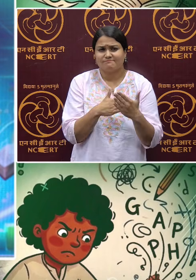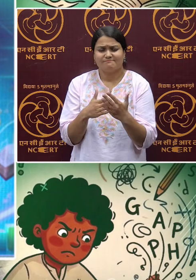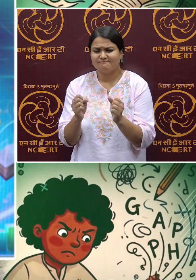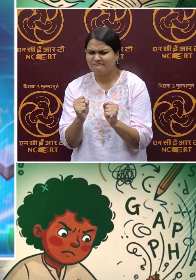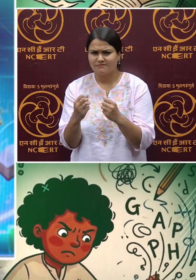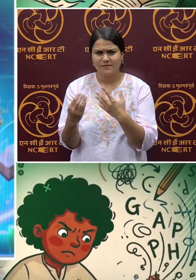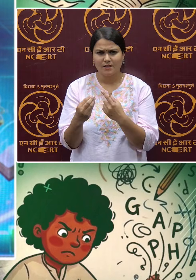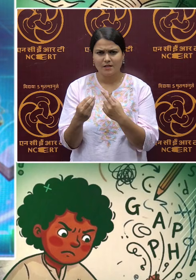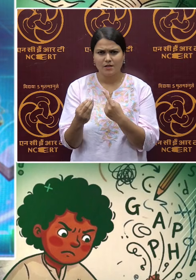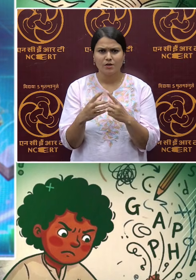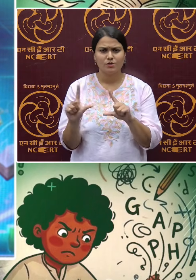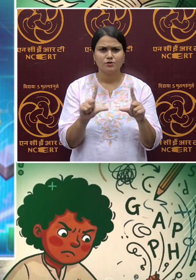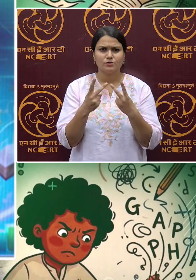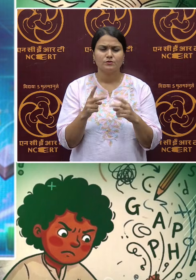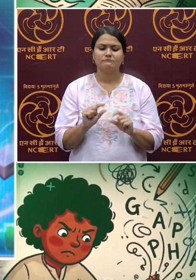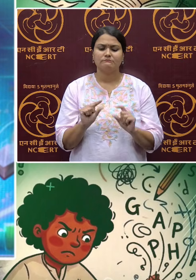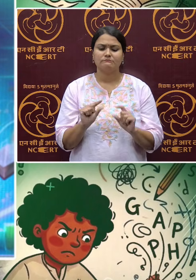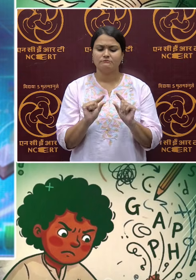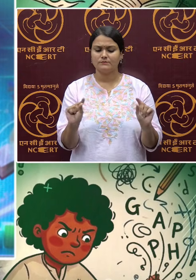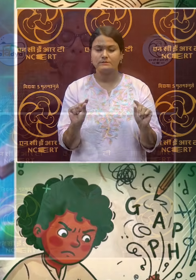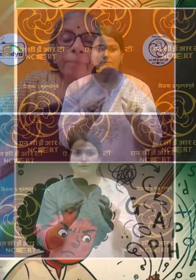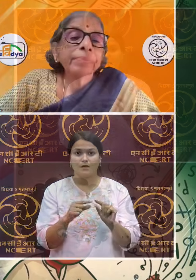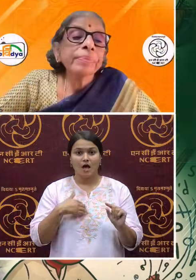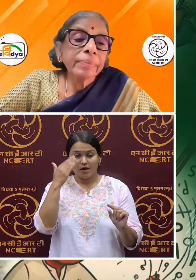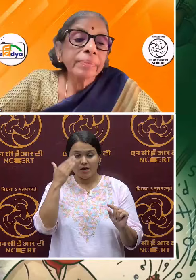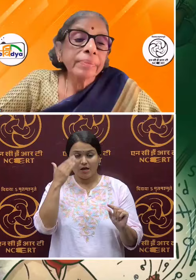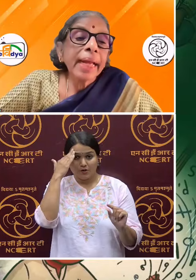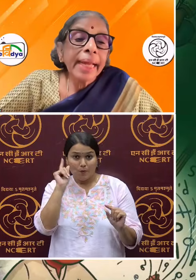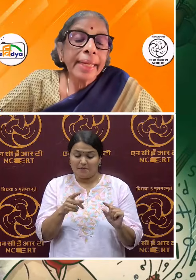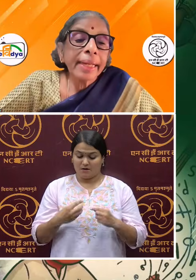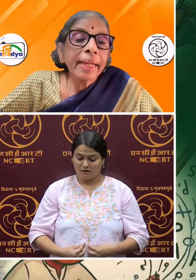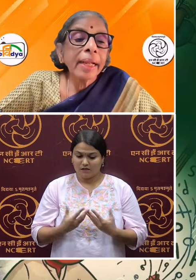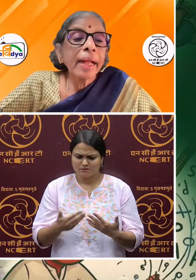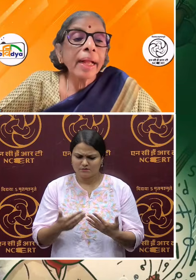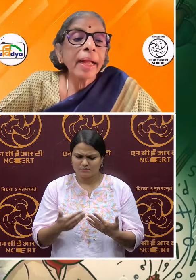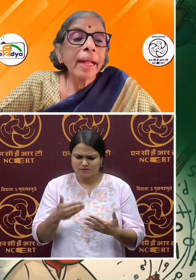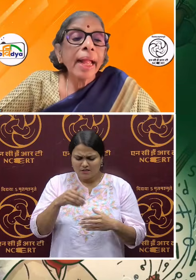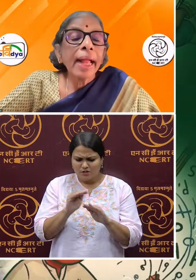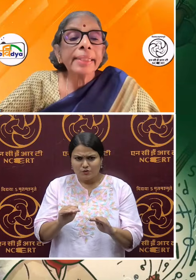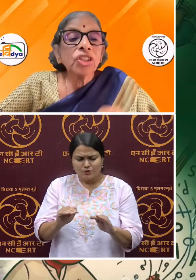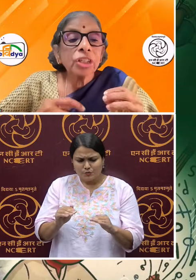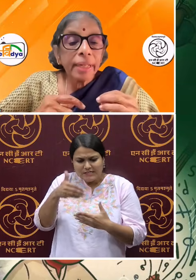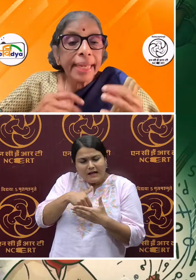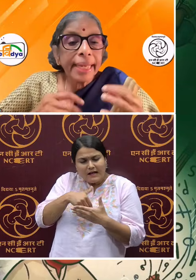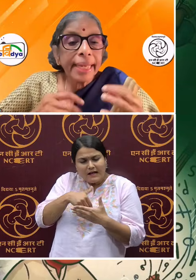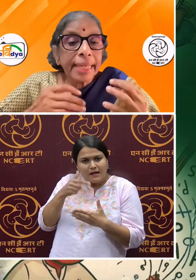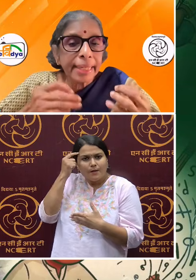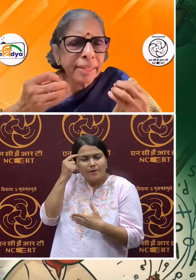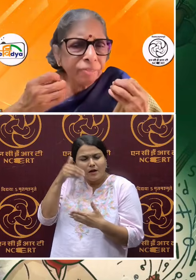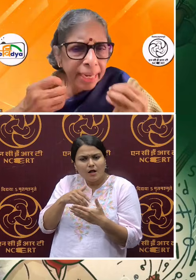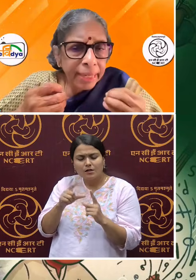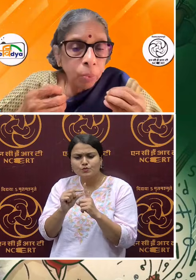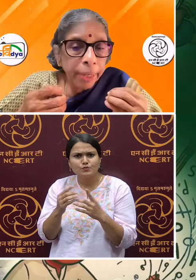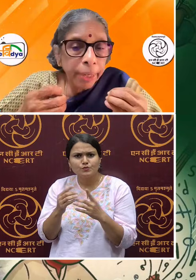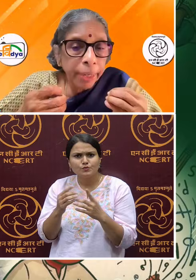the child. Can you just throw the light on this particular line? I know it, Sure. but I can't say it. What's going on inside the child's brain at that moment? Yes,